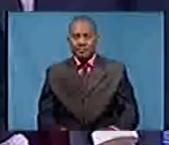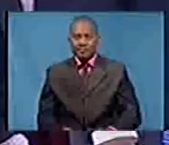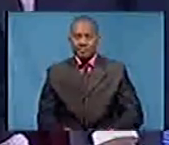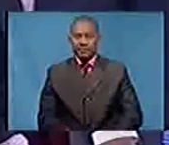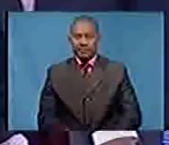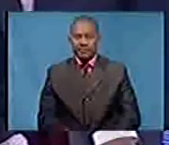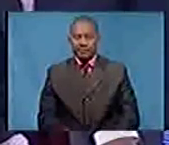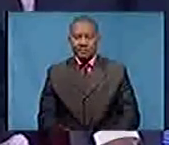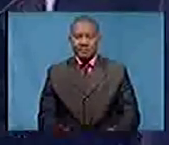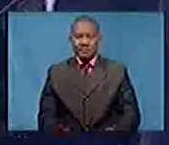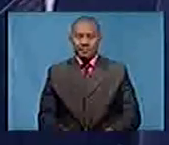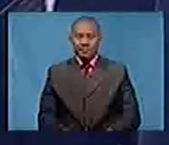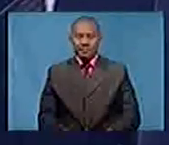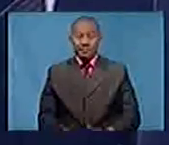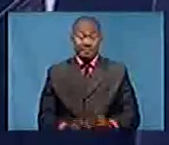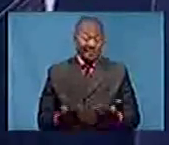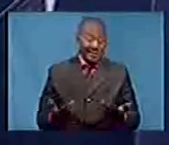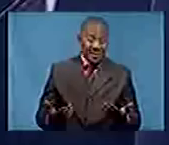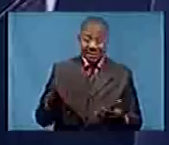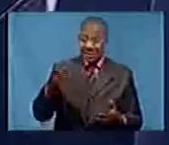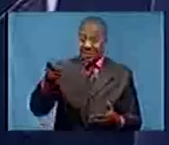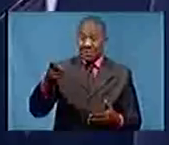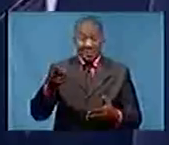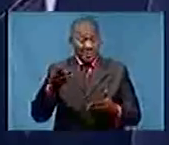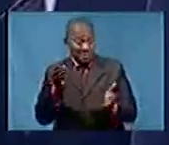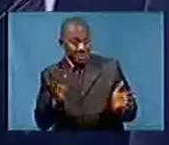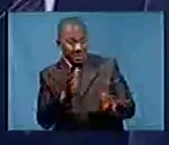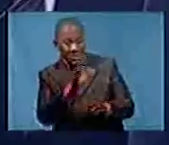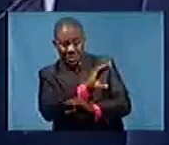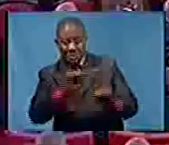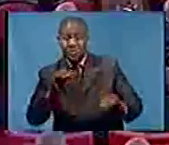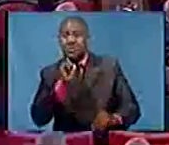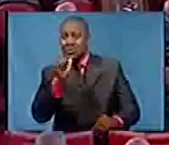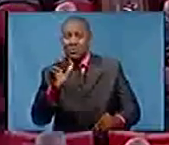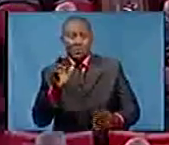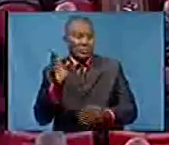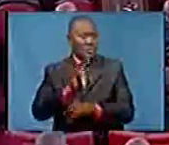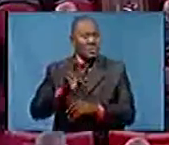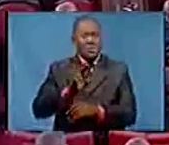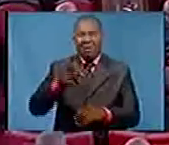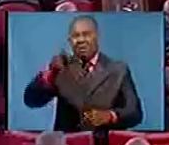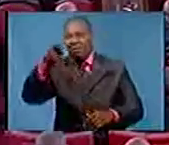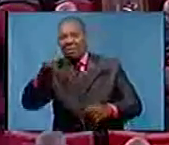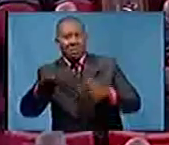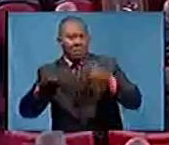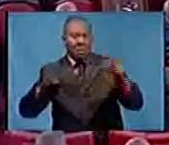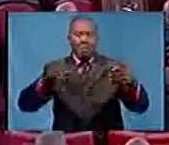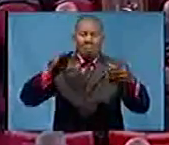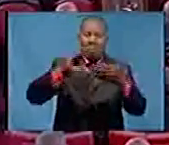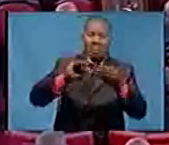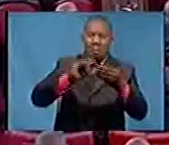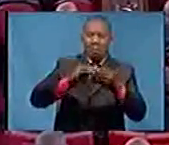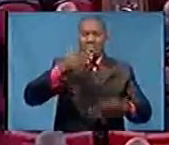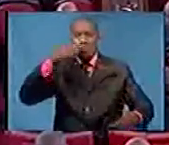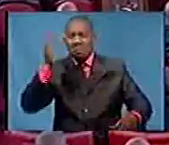They are not to use insulting, abusive, threatening, or rude words or phrases in describing the